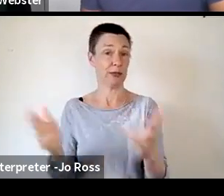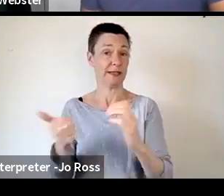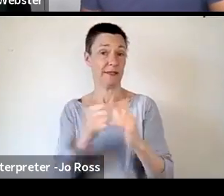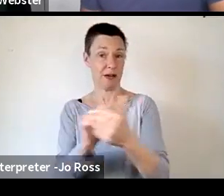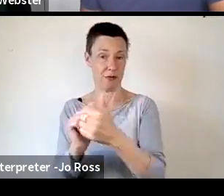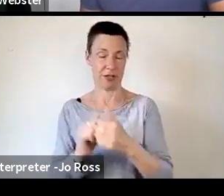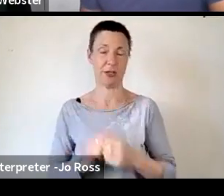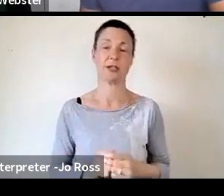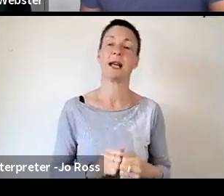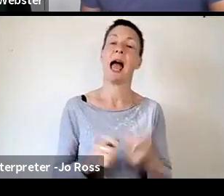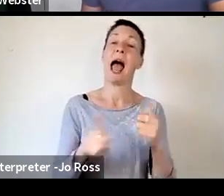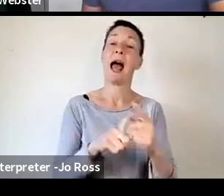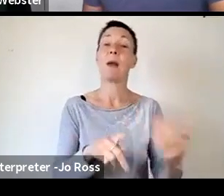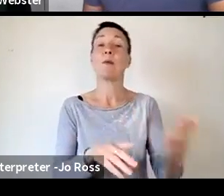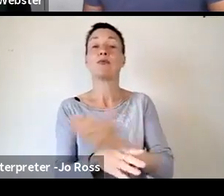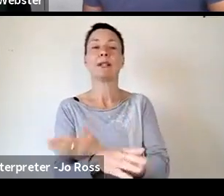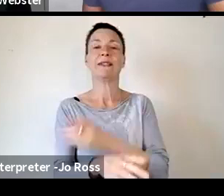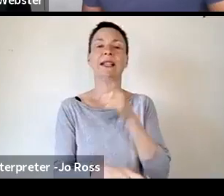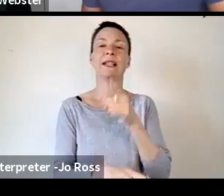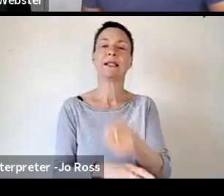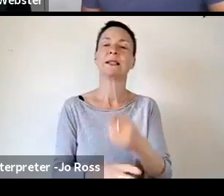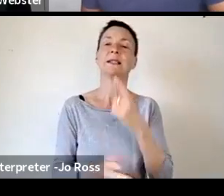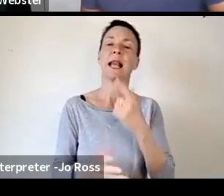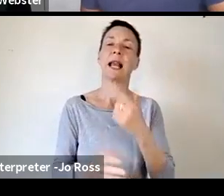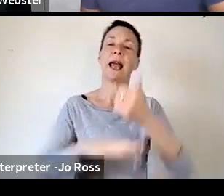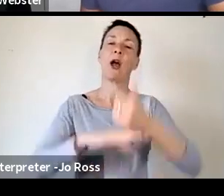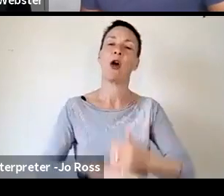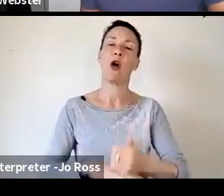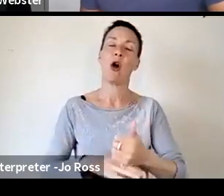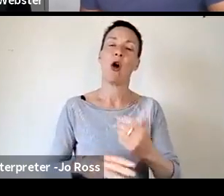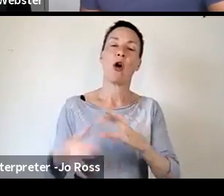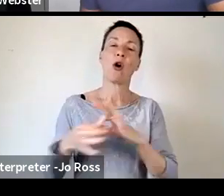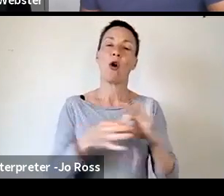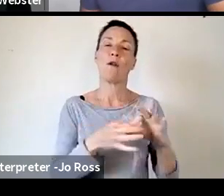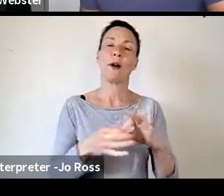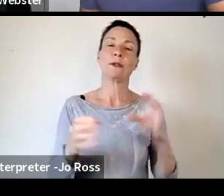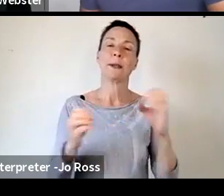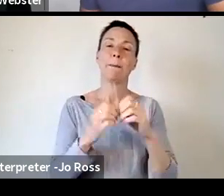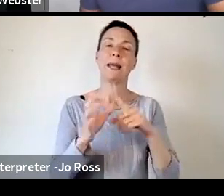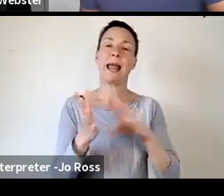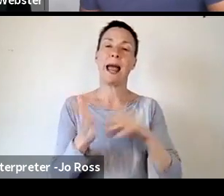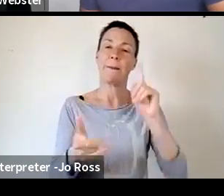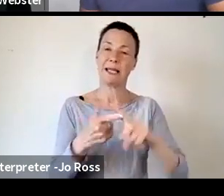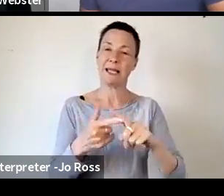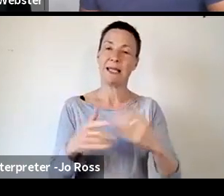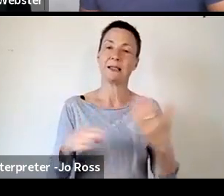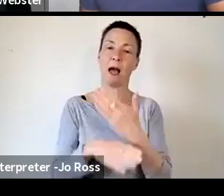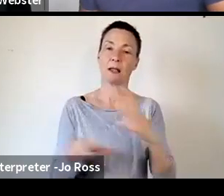Federation, and previously co-founded the BAME TV Task Force.